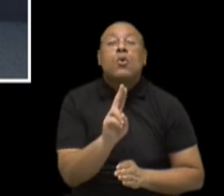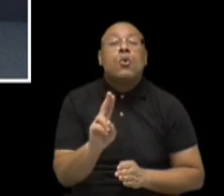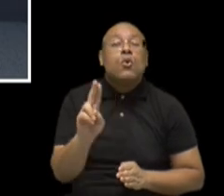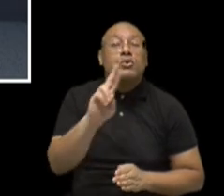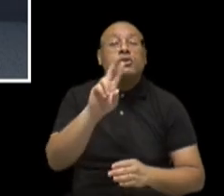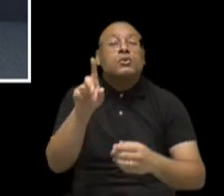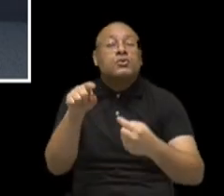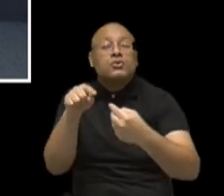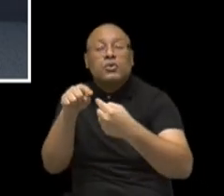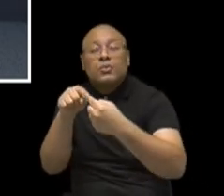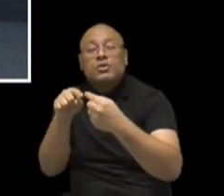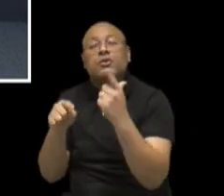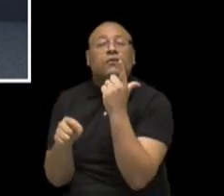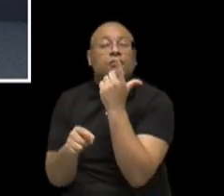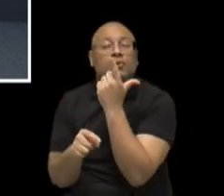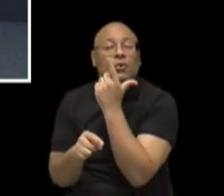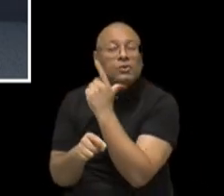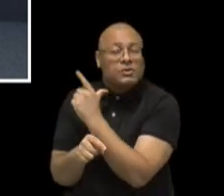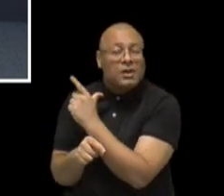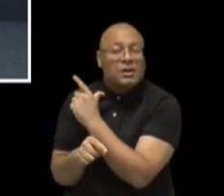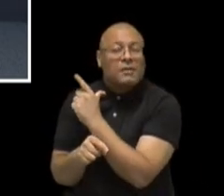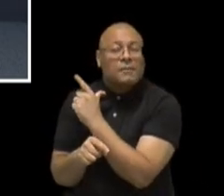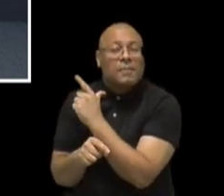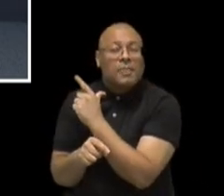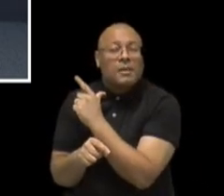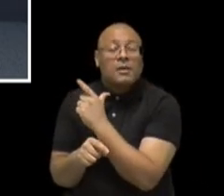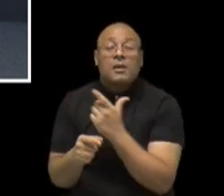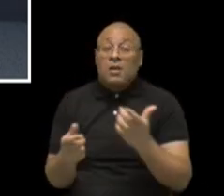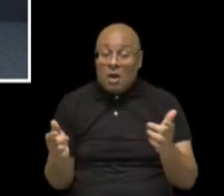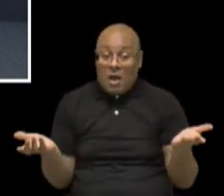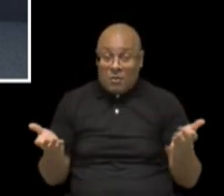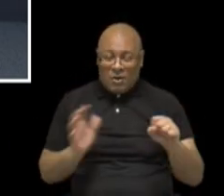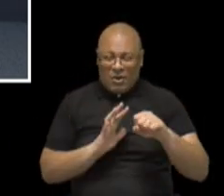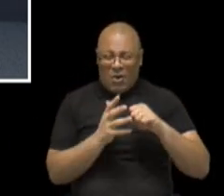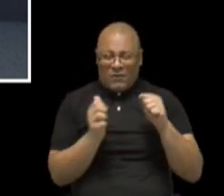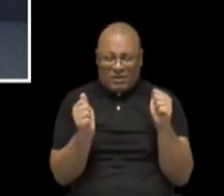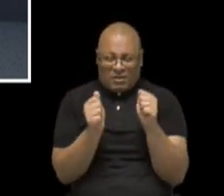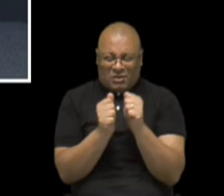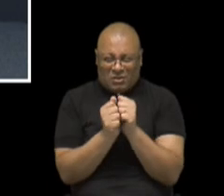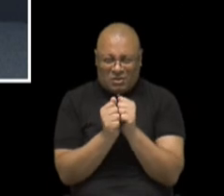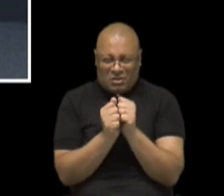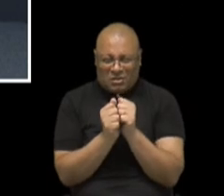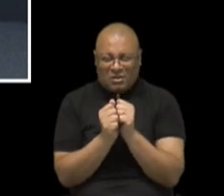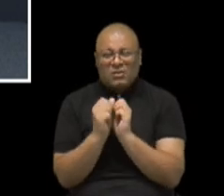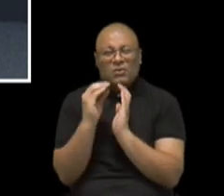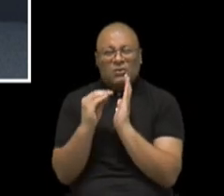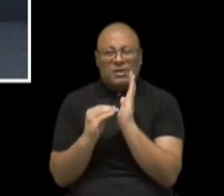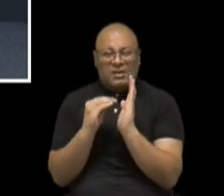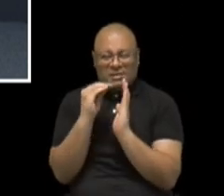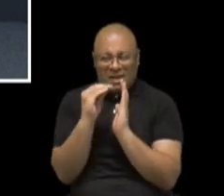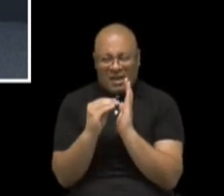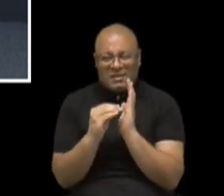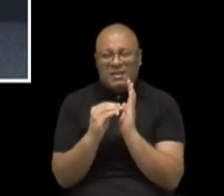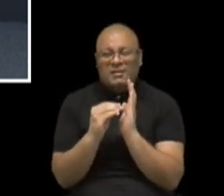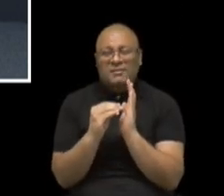But during COVID, we got together with a group of designers